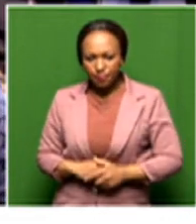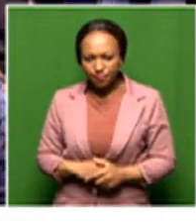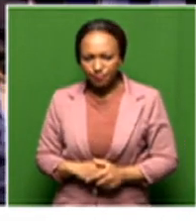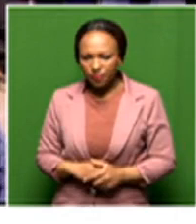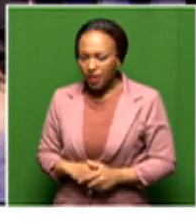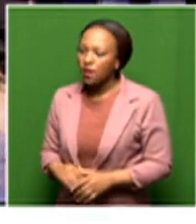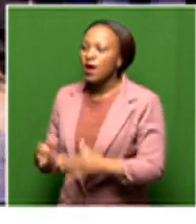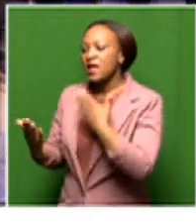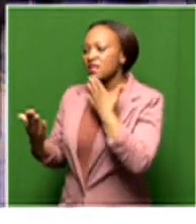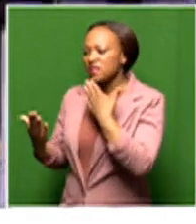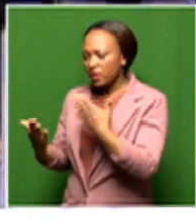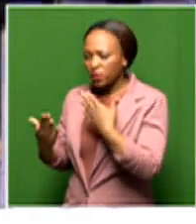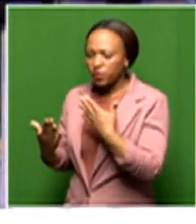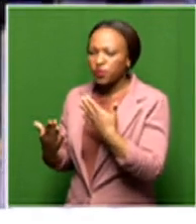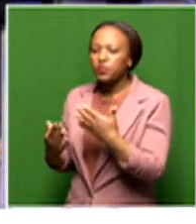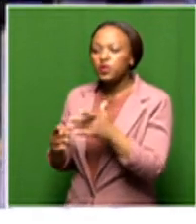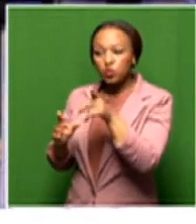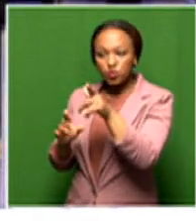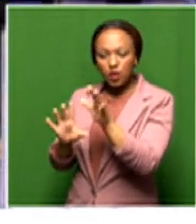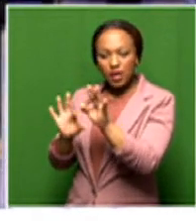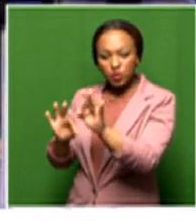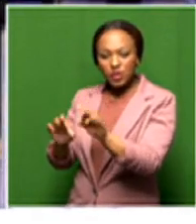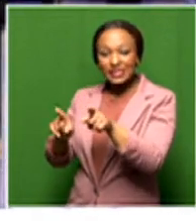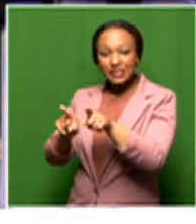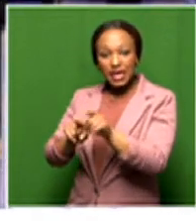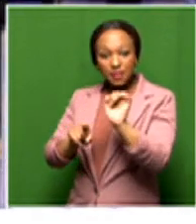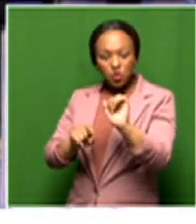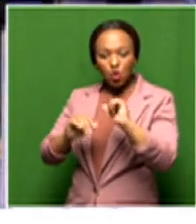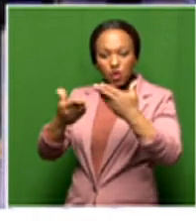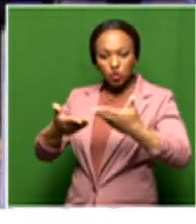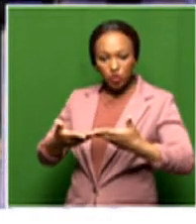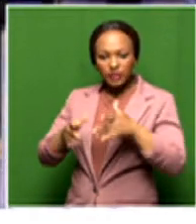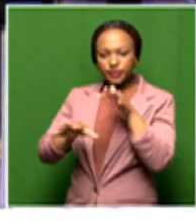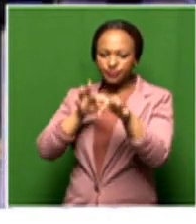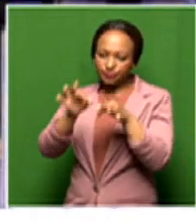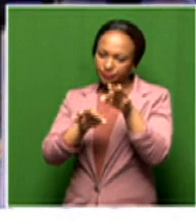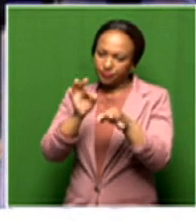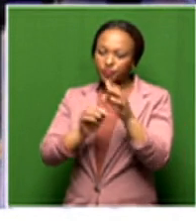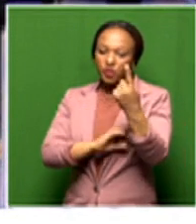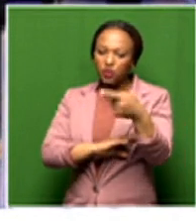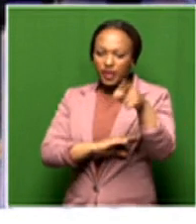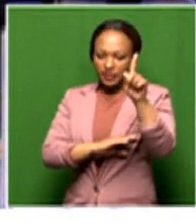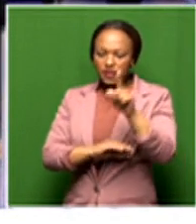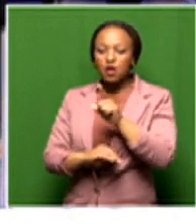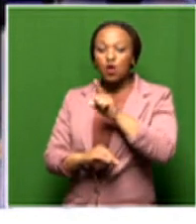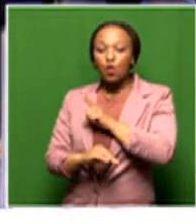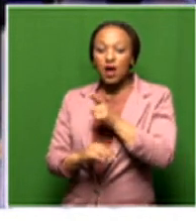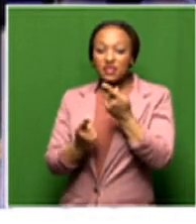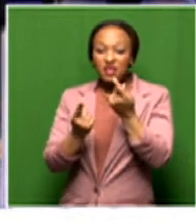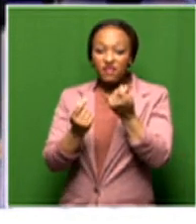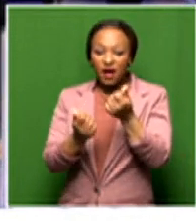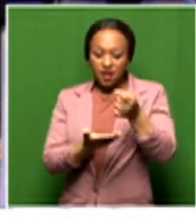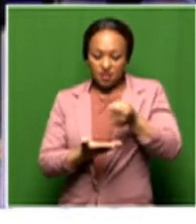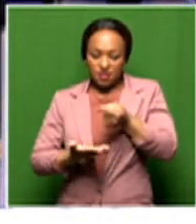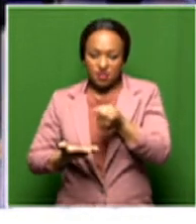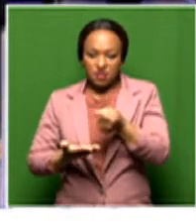Thank you. You were quite accurate again in your introduction, because the fund has really been a collective effort of all